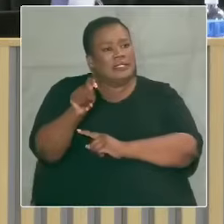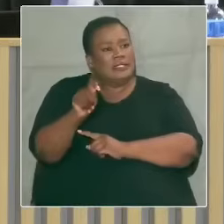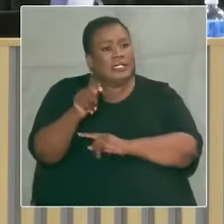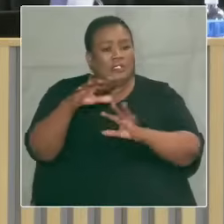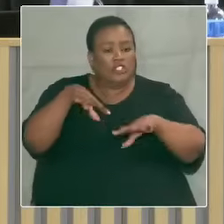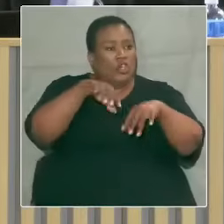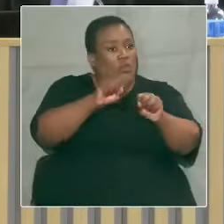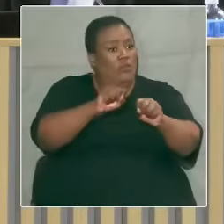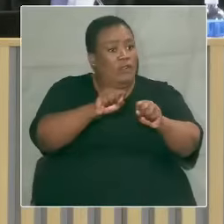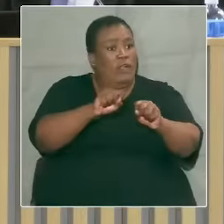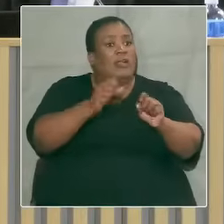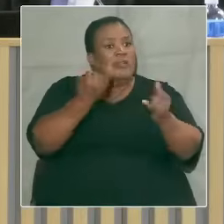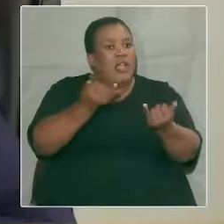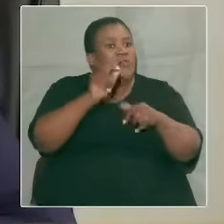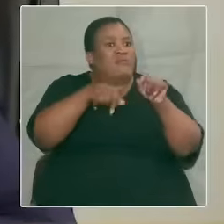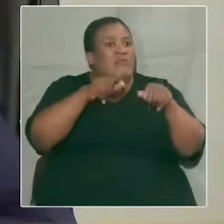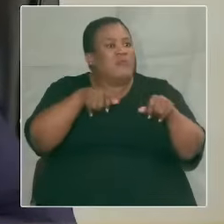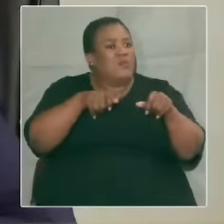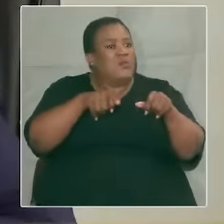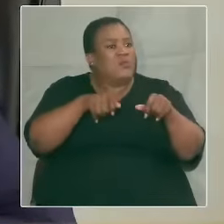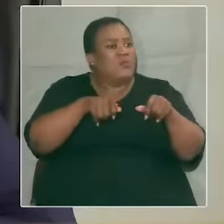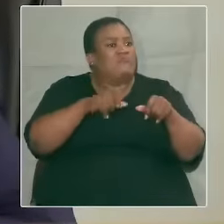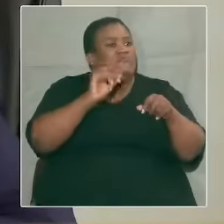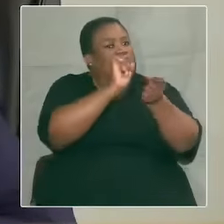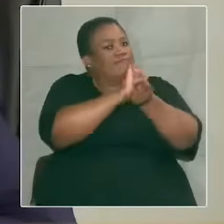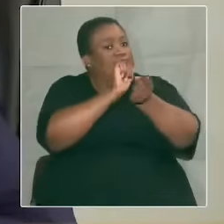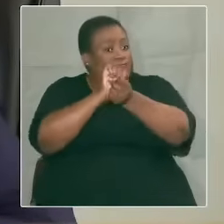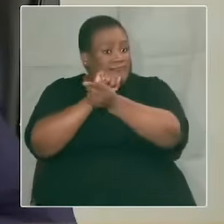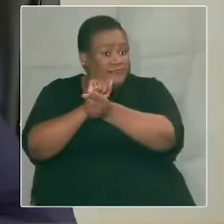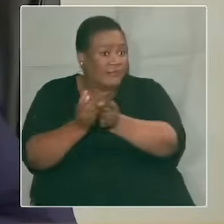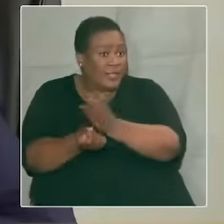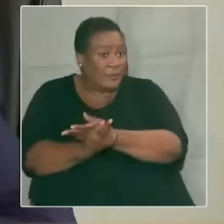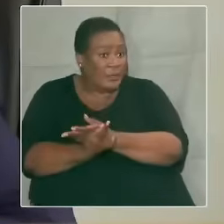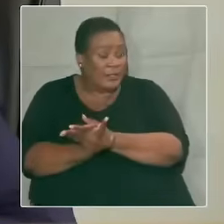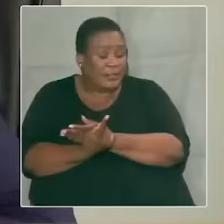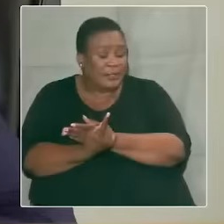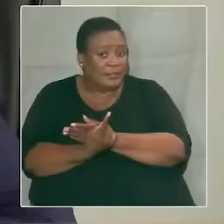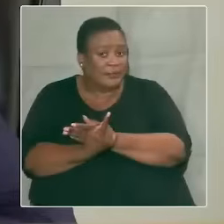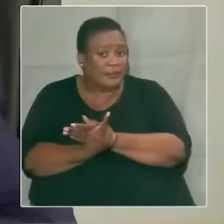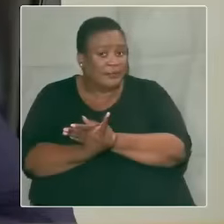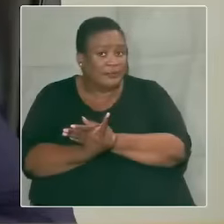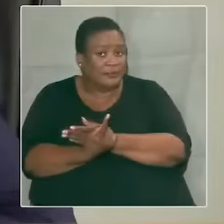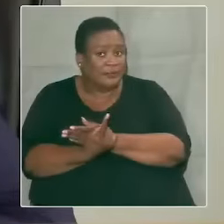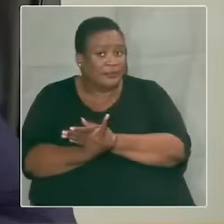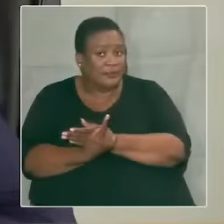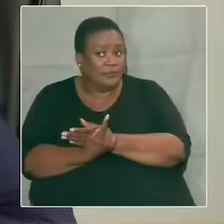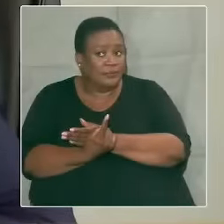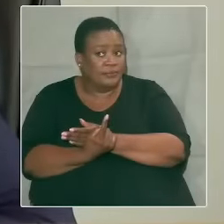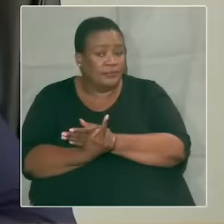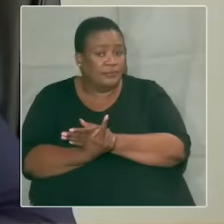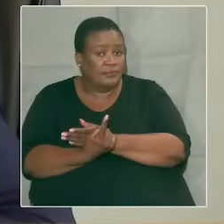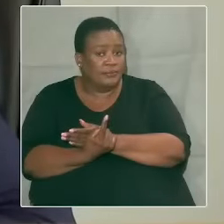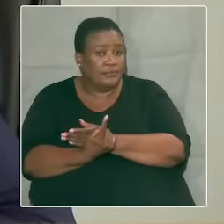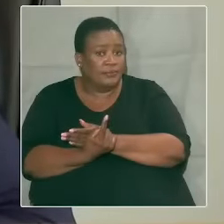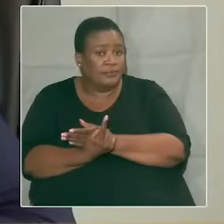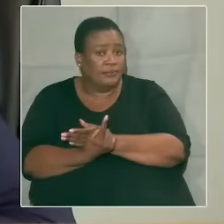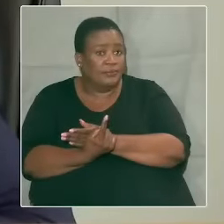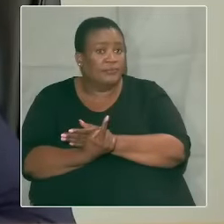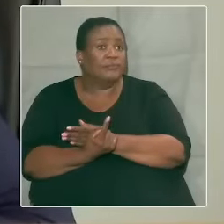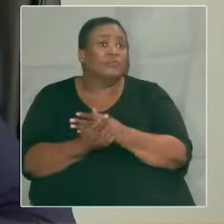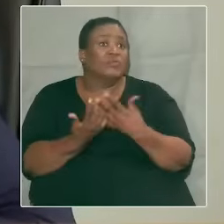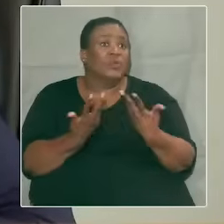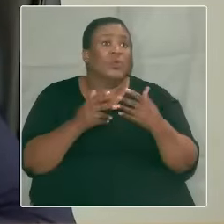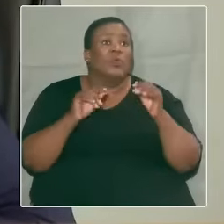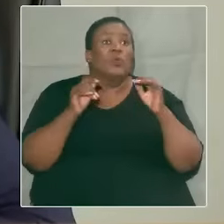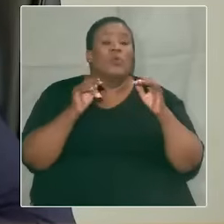suddenly movement in that regard. And you get arrests, and you get